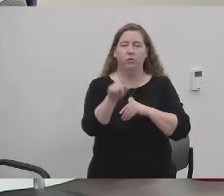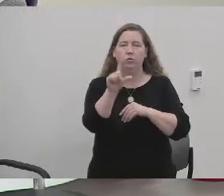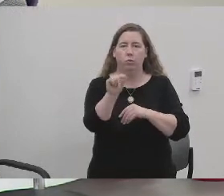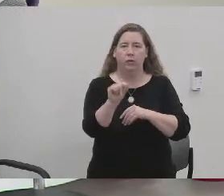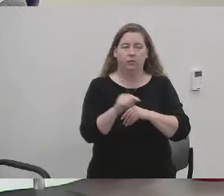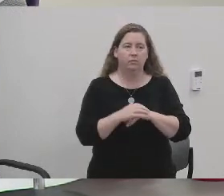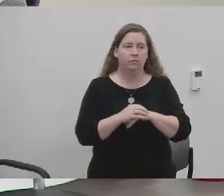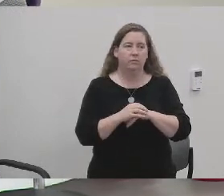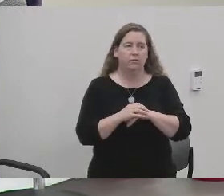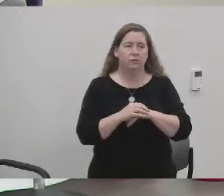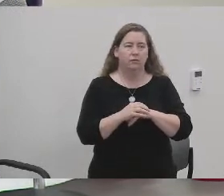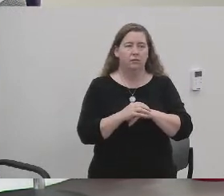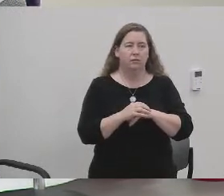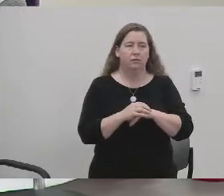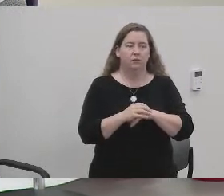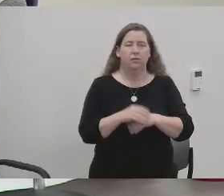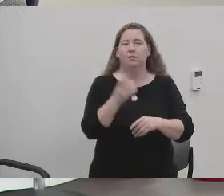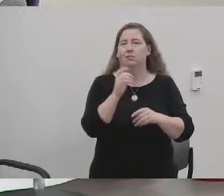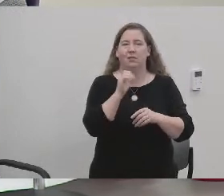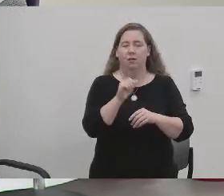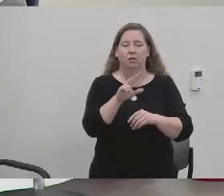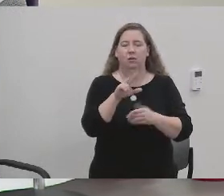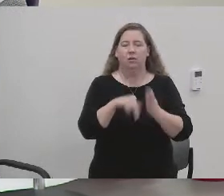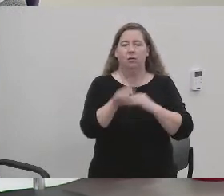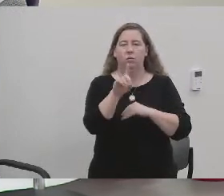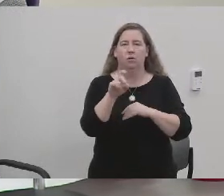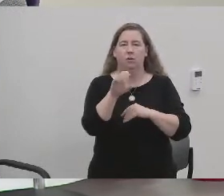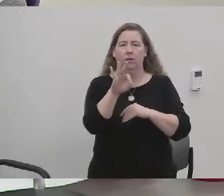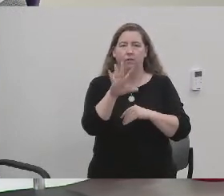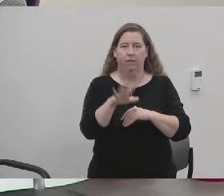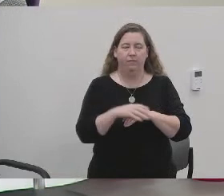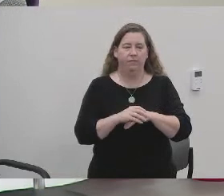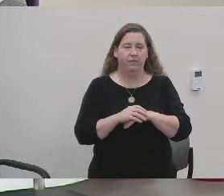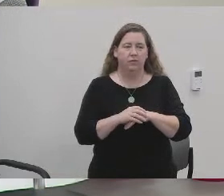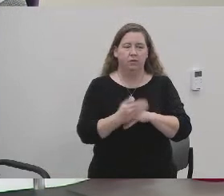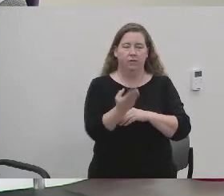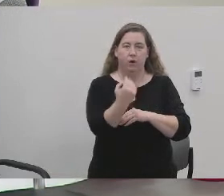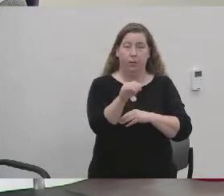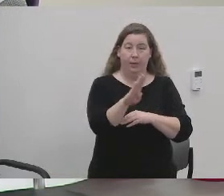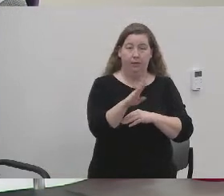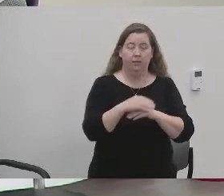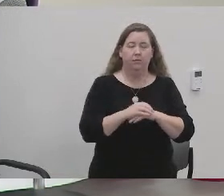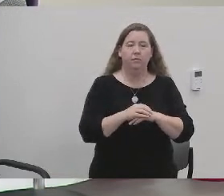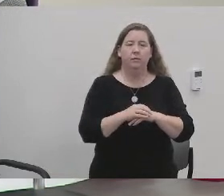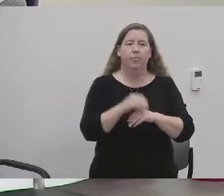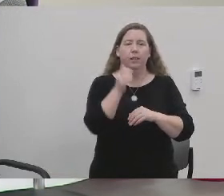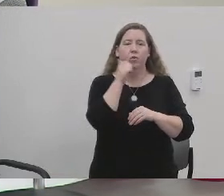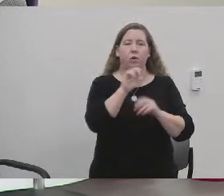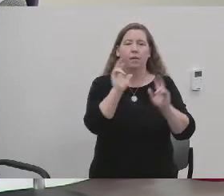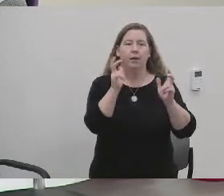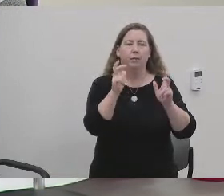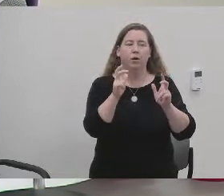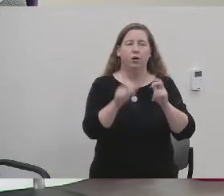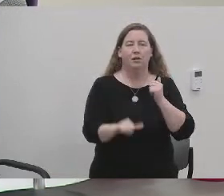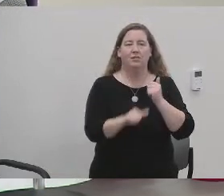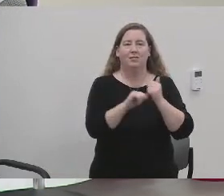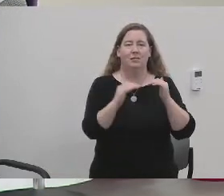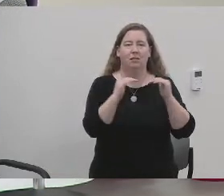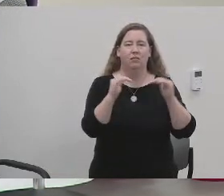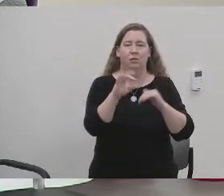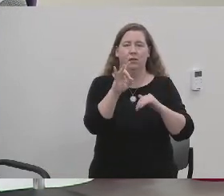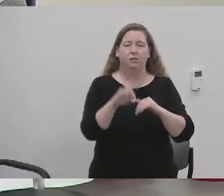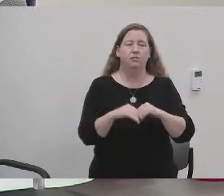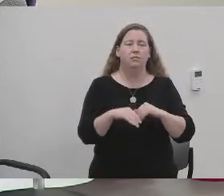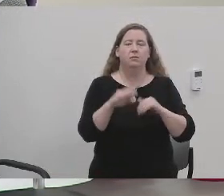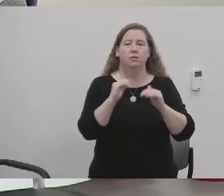$3,195.20 instead of $3,195. 14V, girls basketball assistant, level 8, step